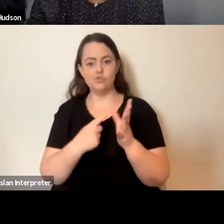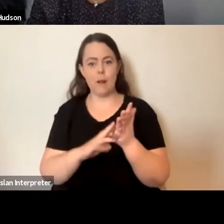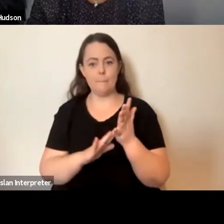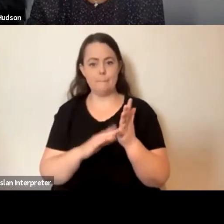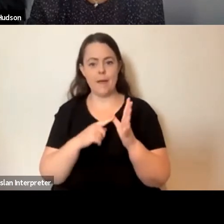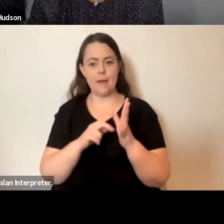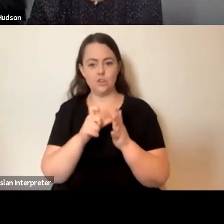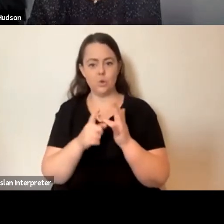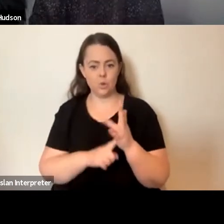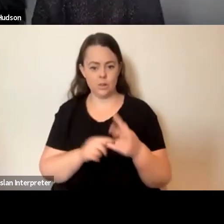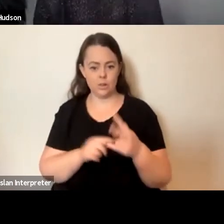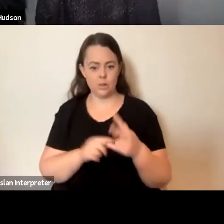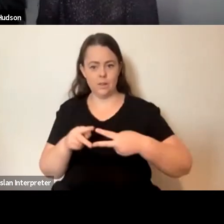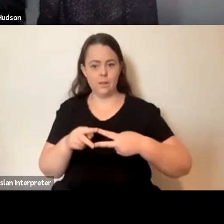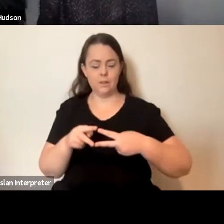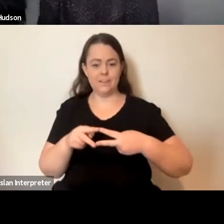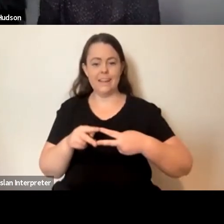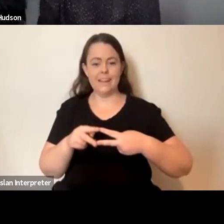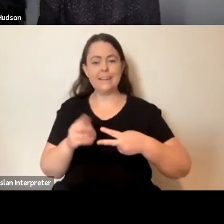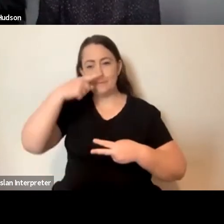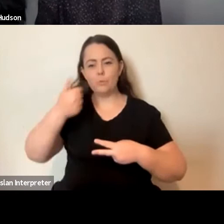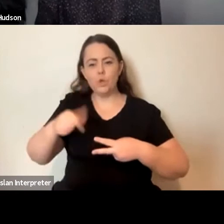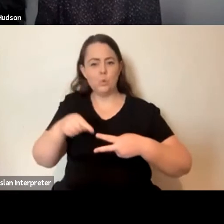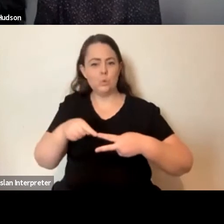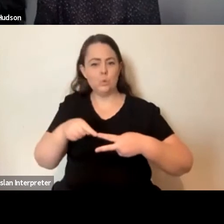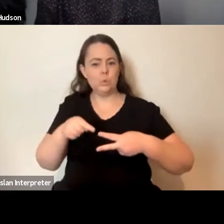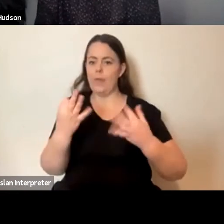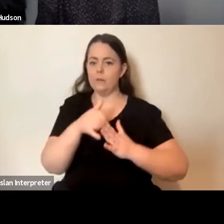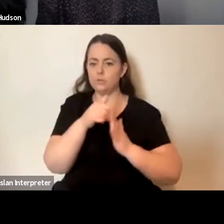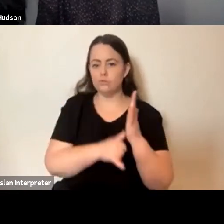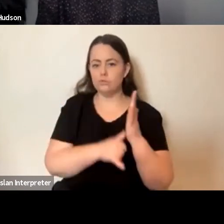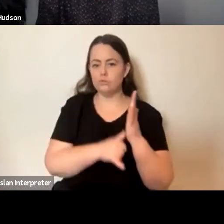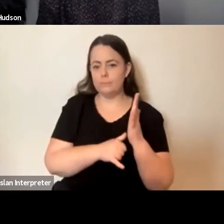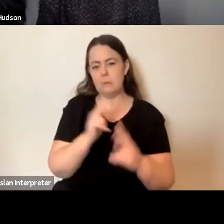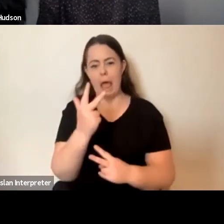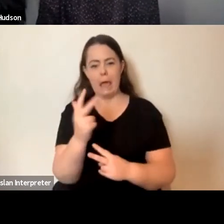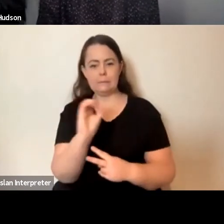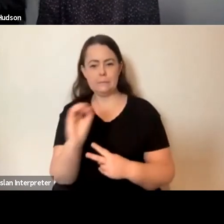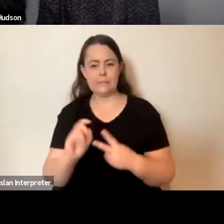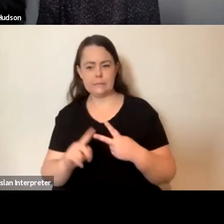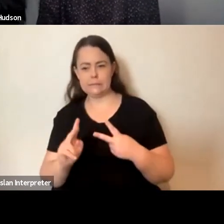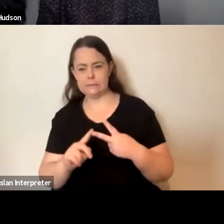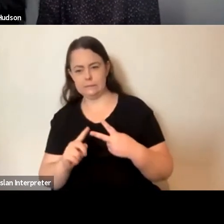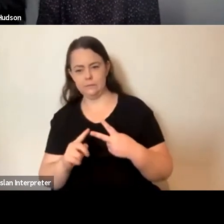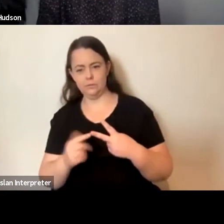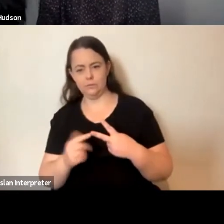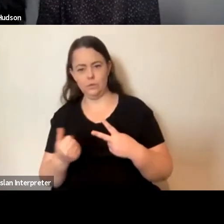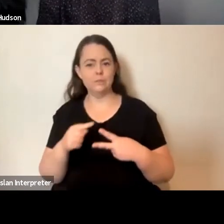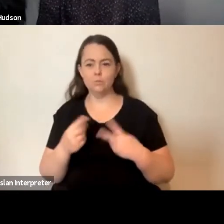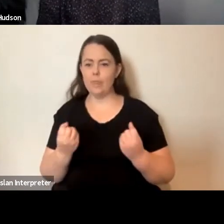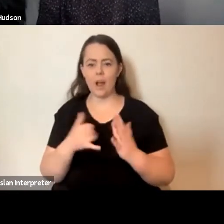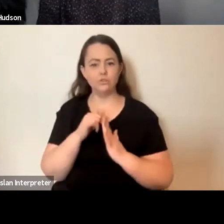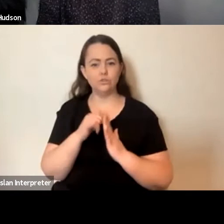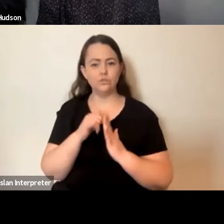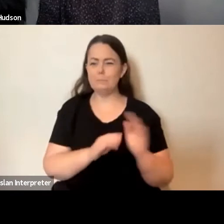using pregabalin, non-prescribed pregabalin in the past 6 months, and probably about 8% who reported tramadol, but no kind